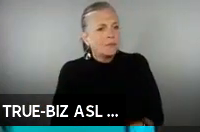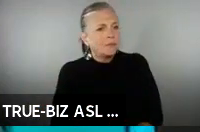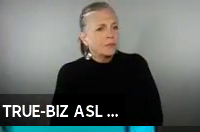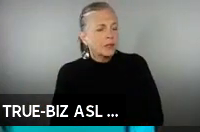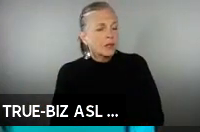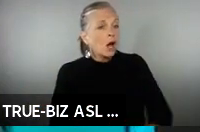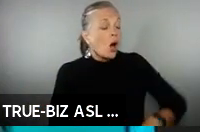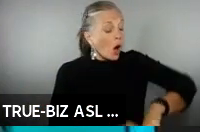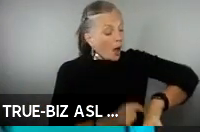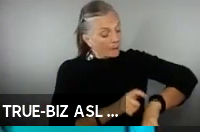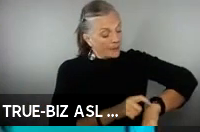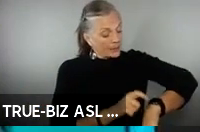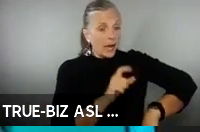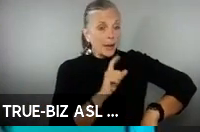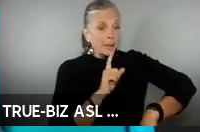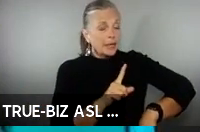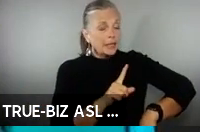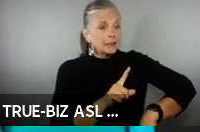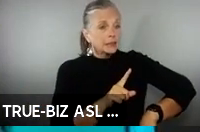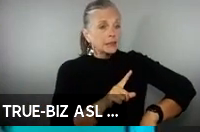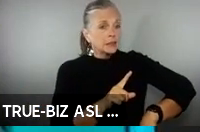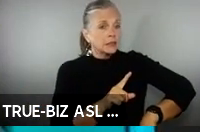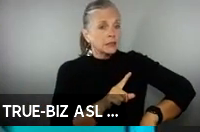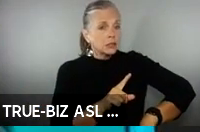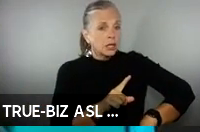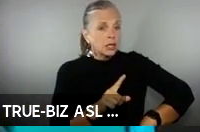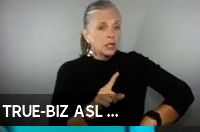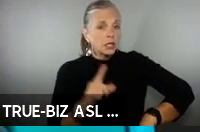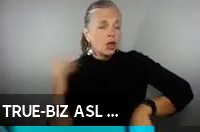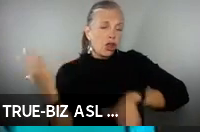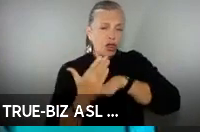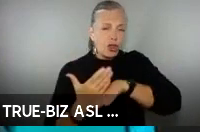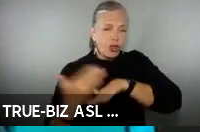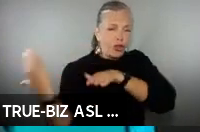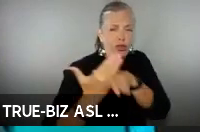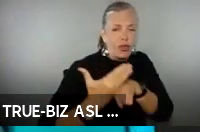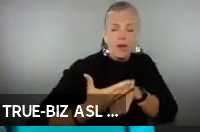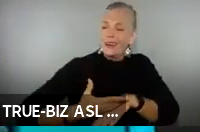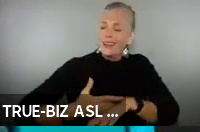The time is, White Roots will interrupt. Who's interrupting?